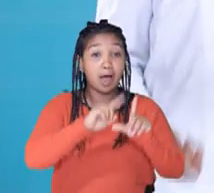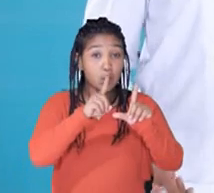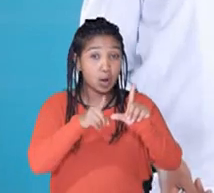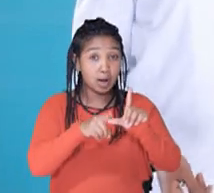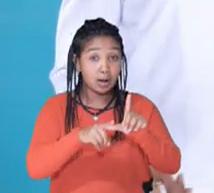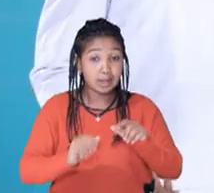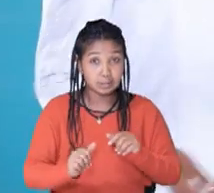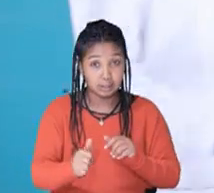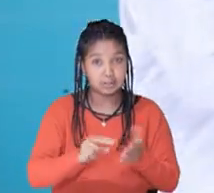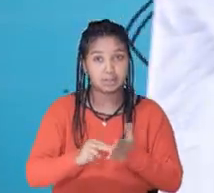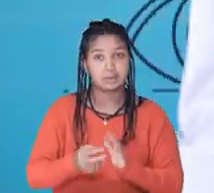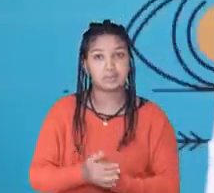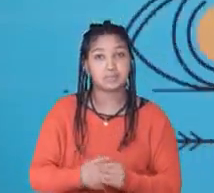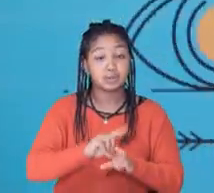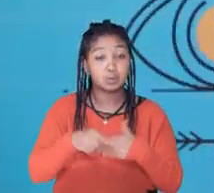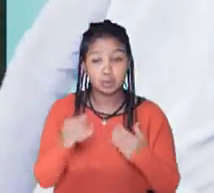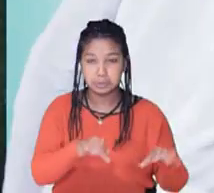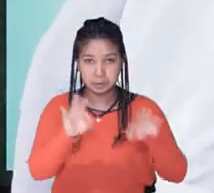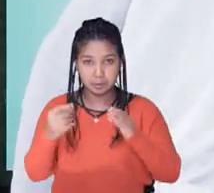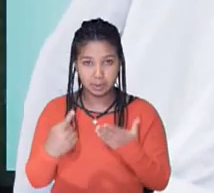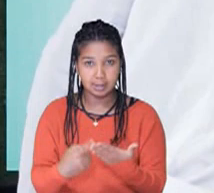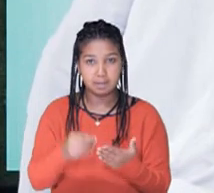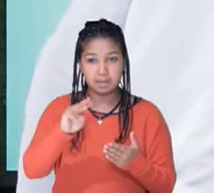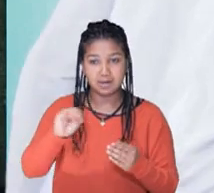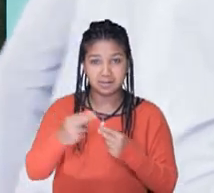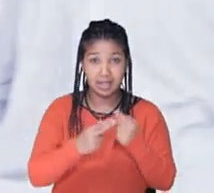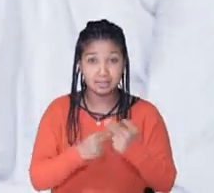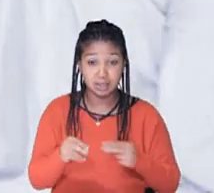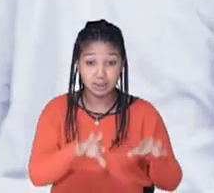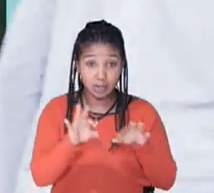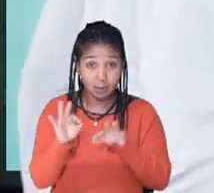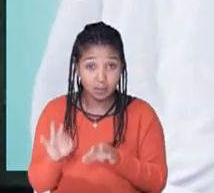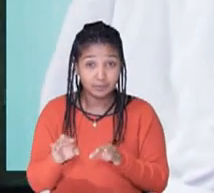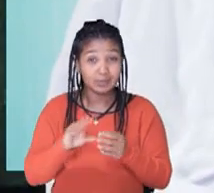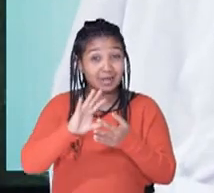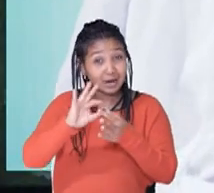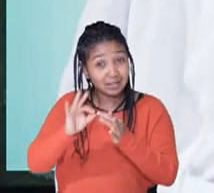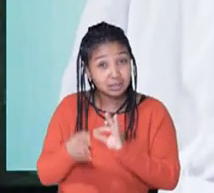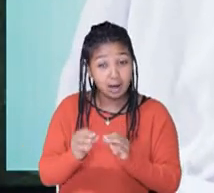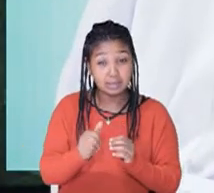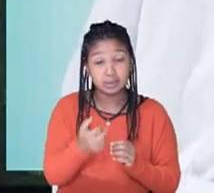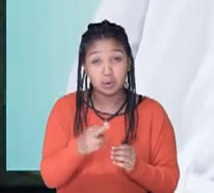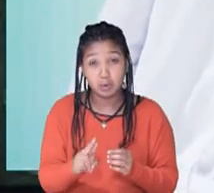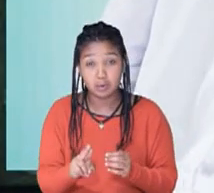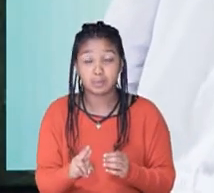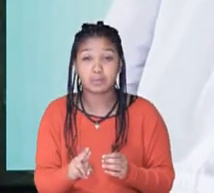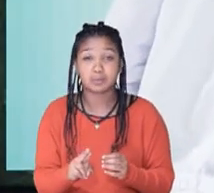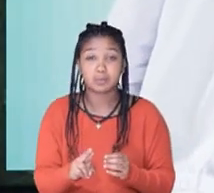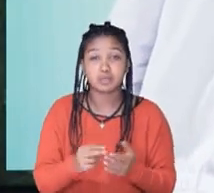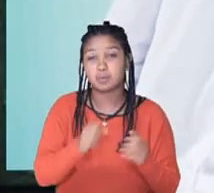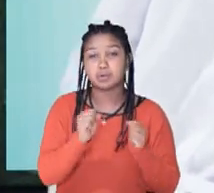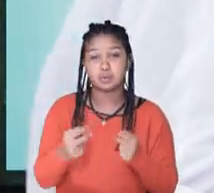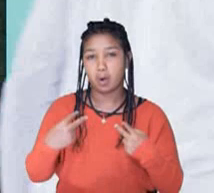angular acceleration. Therefore, when you substitute here, mass times, instead of translational acceleration or tangential acceleration,